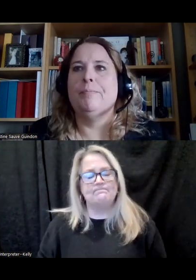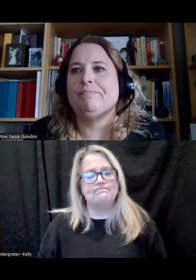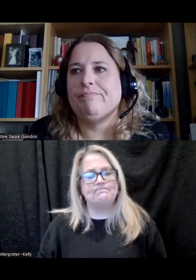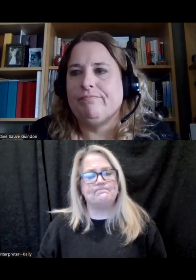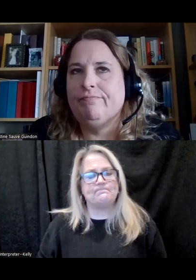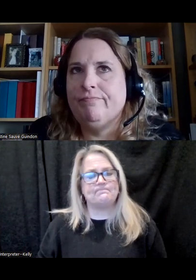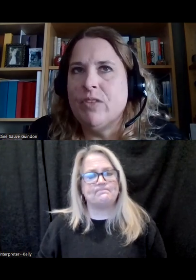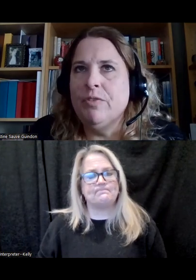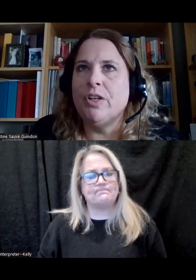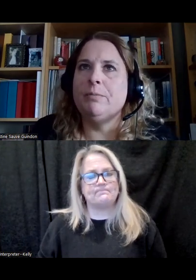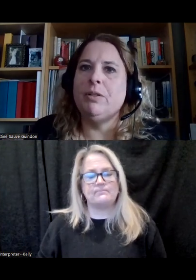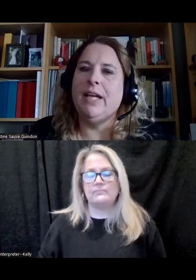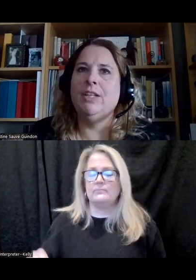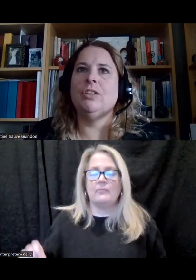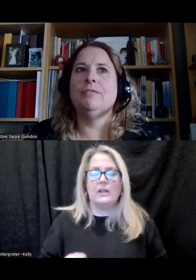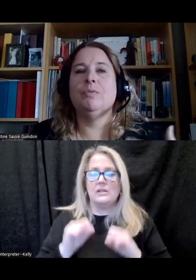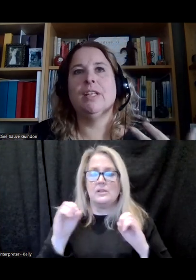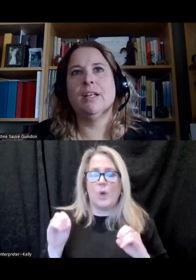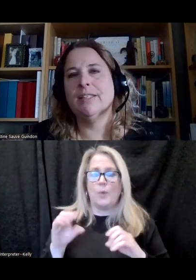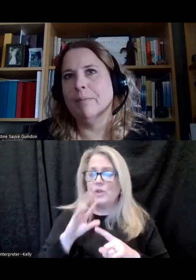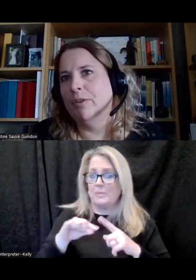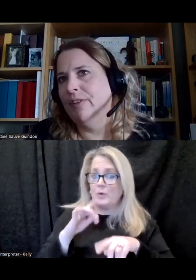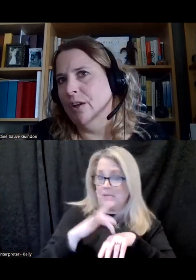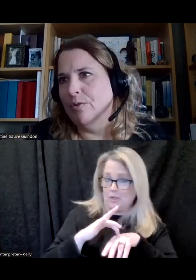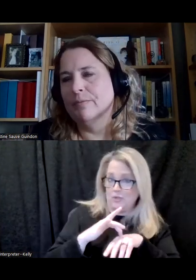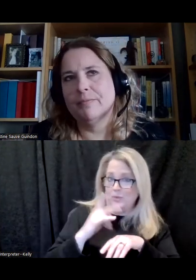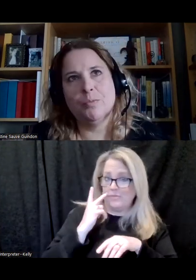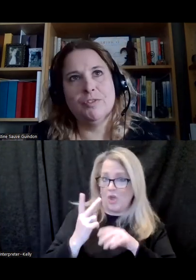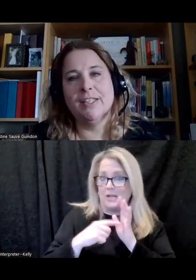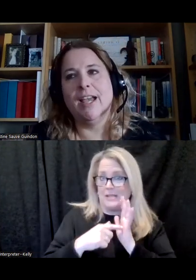So we talked about touch. We've seen an example of